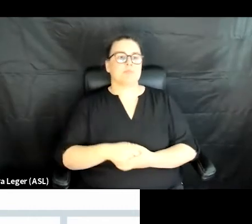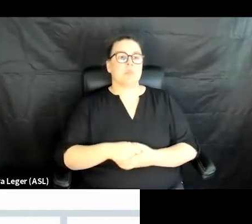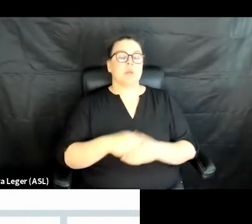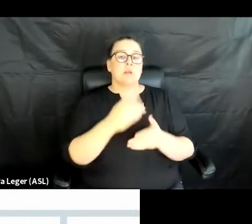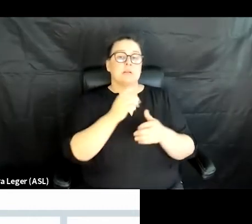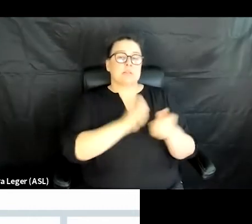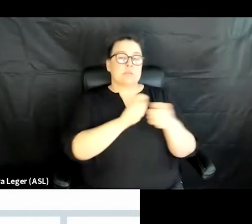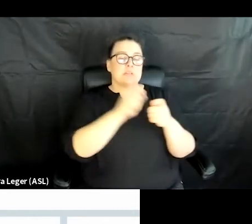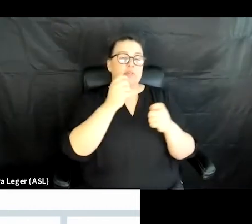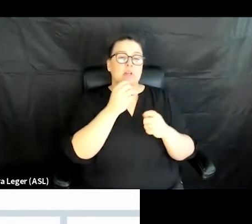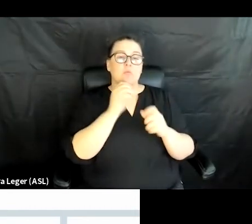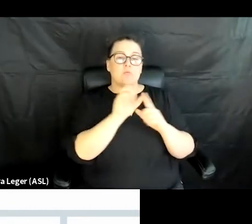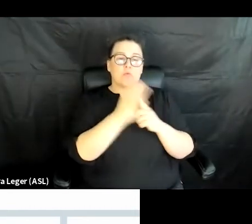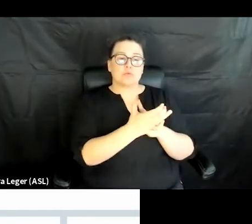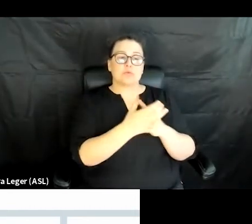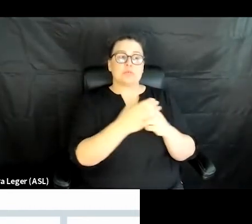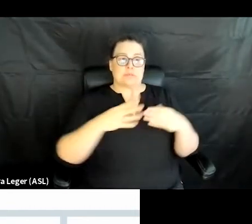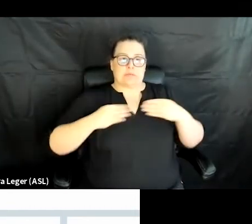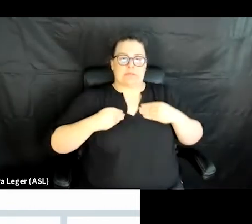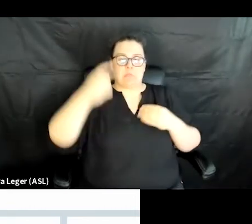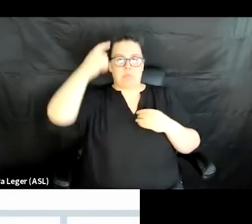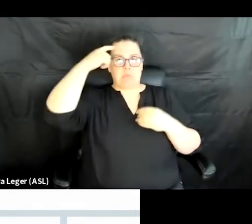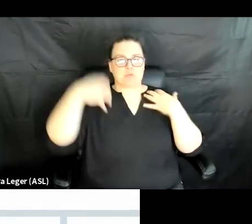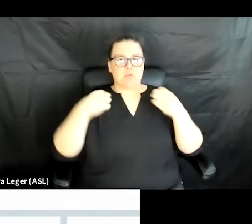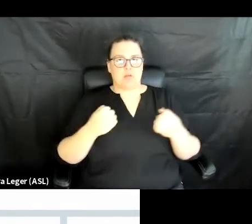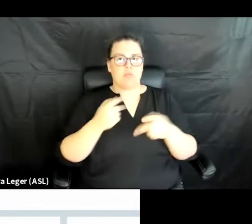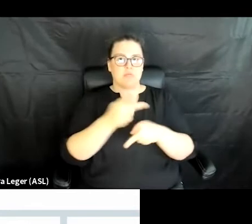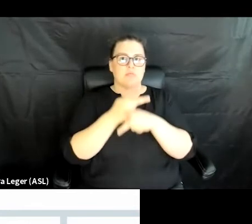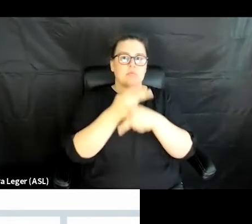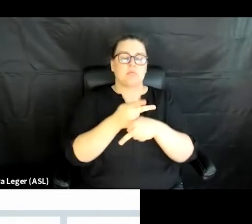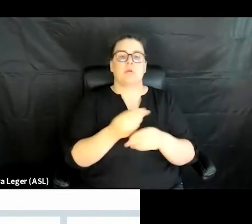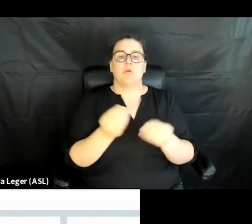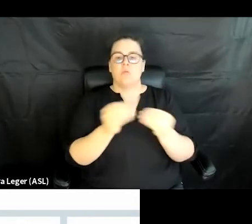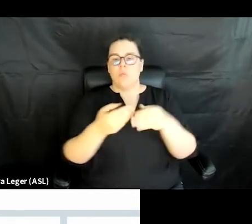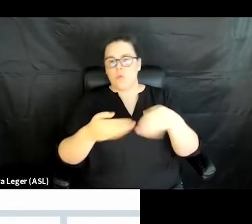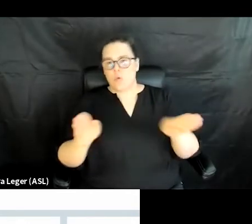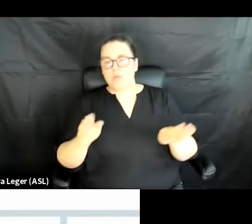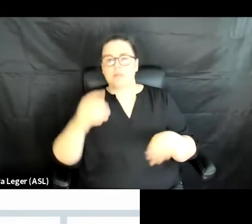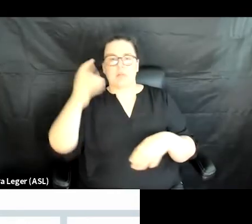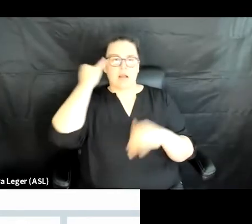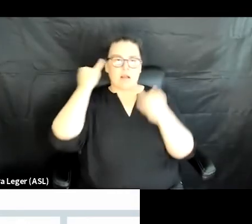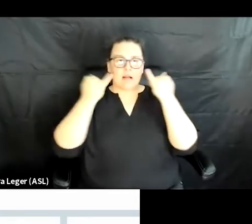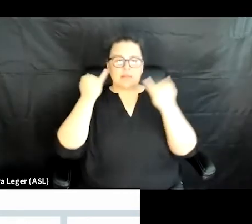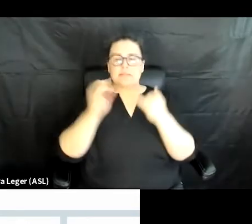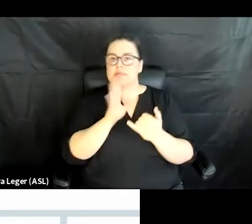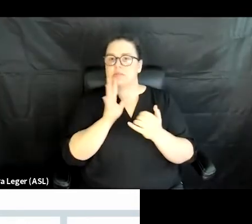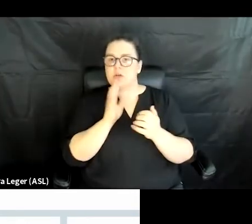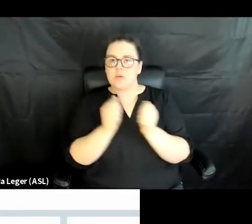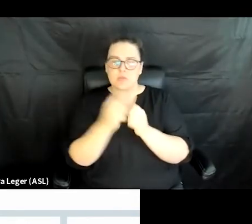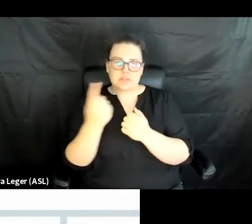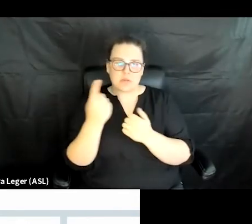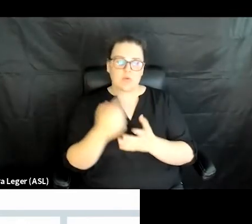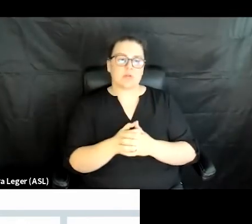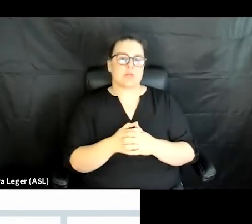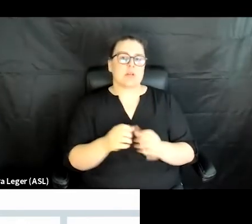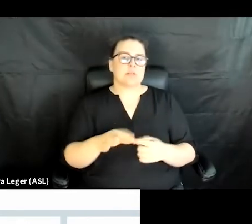to seek mental health services. They're more open to the idea of speaking with someone, especially with psychotherapy. We also